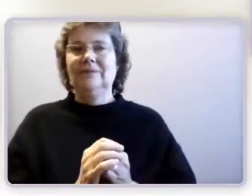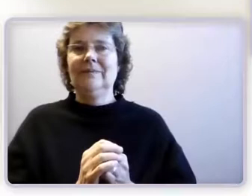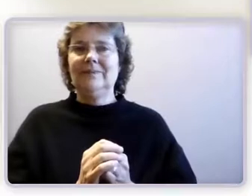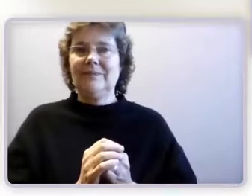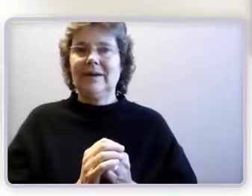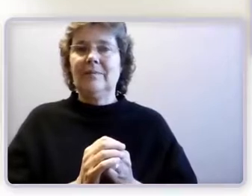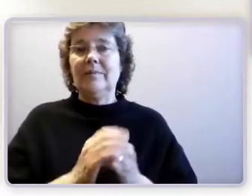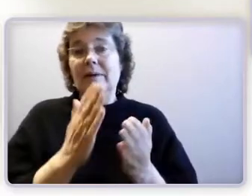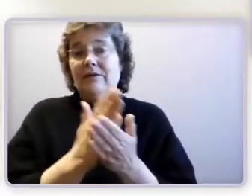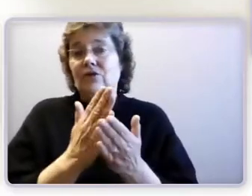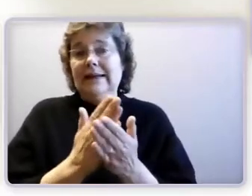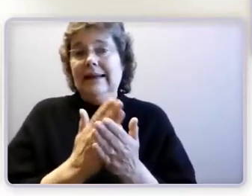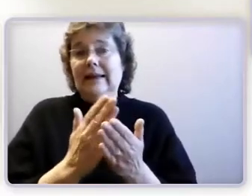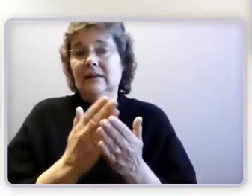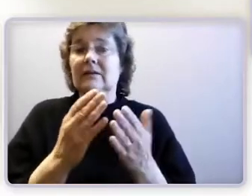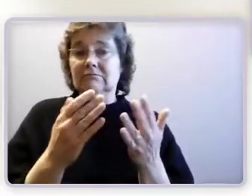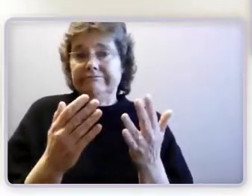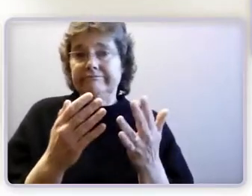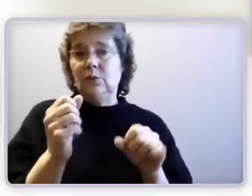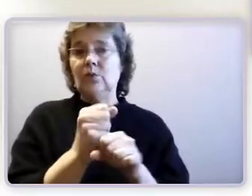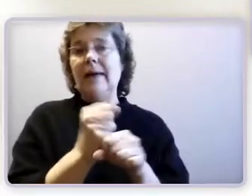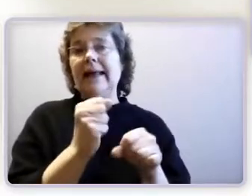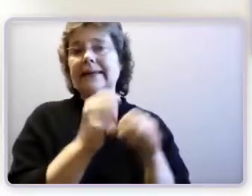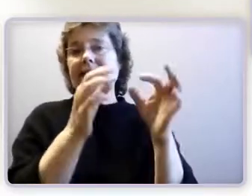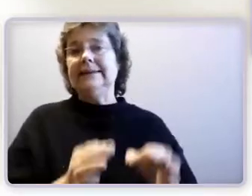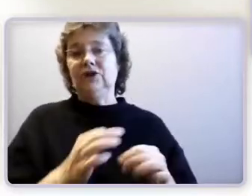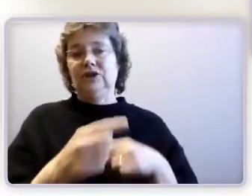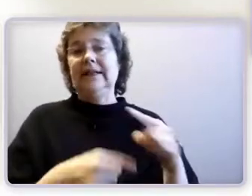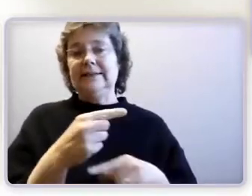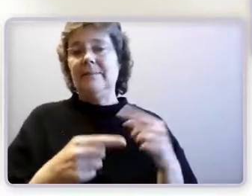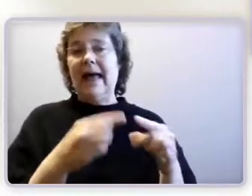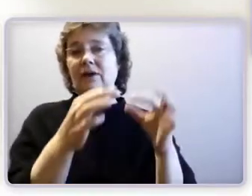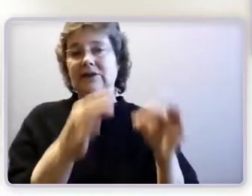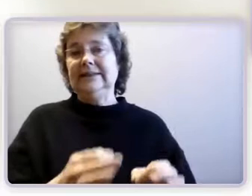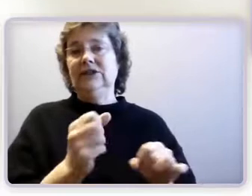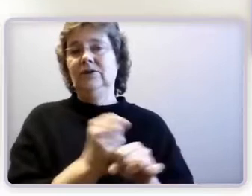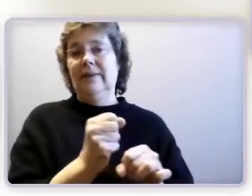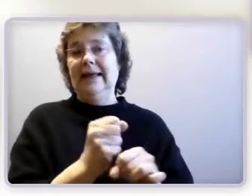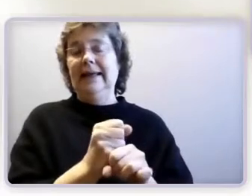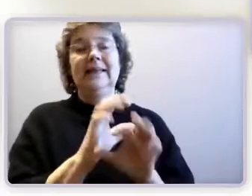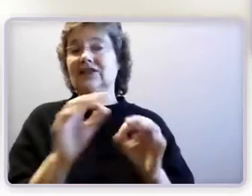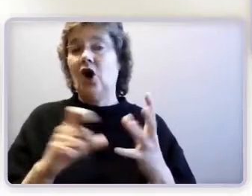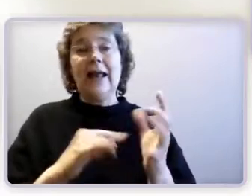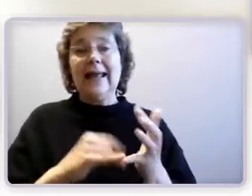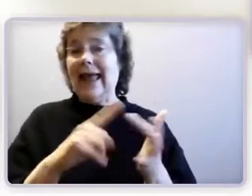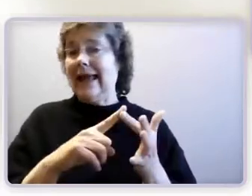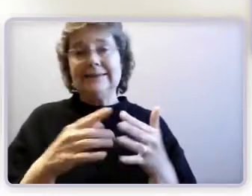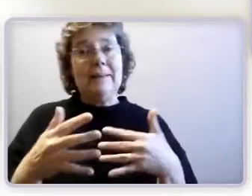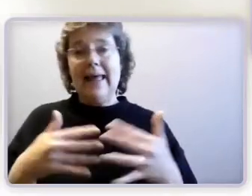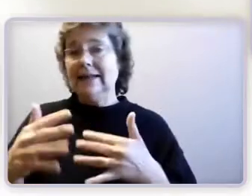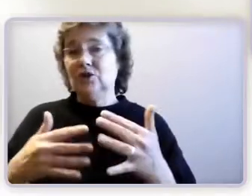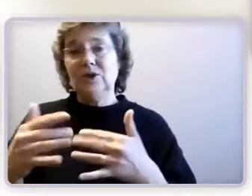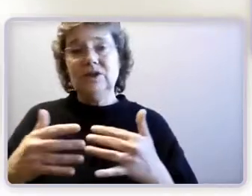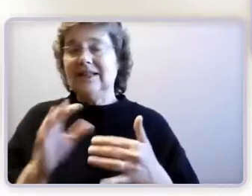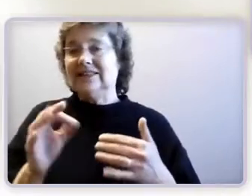decisions. It's not to case manage. It's not to find supports. It's not to drive the person